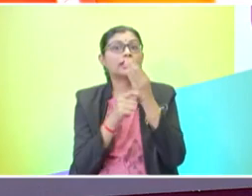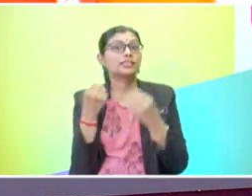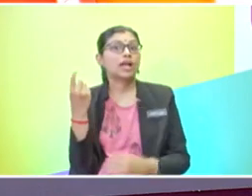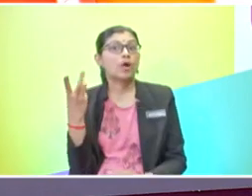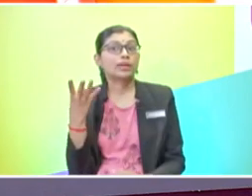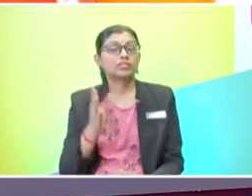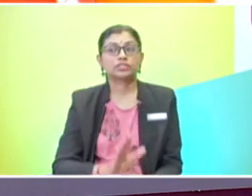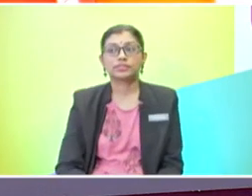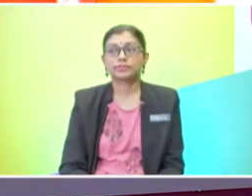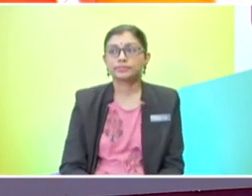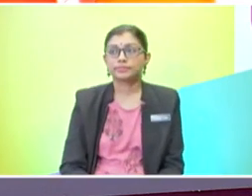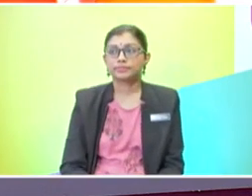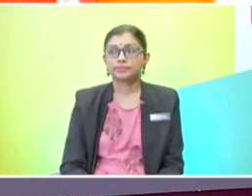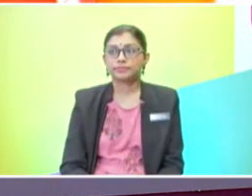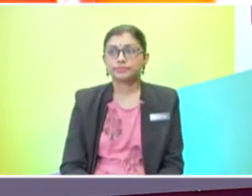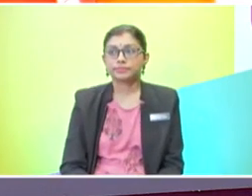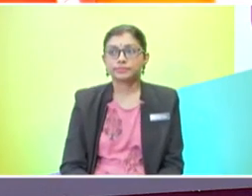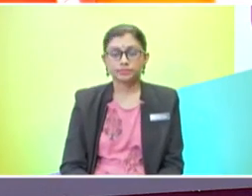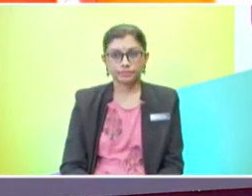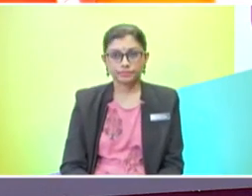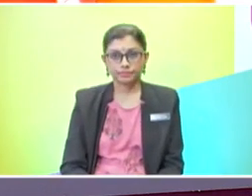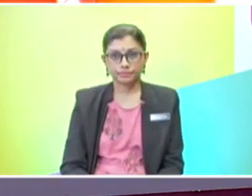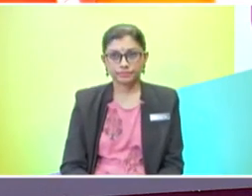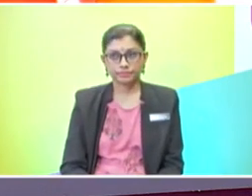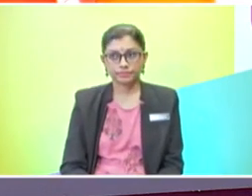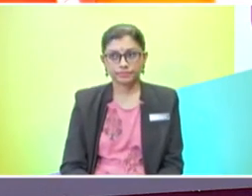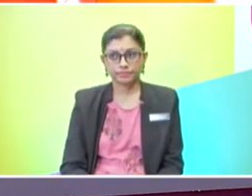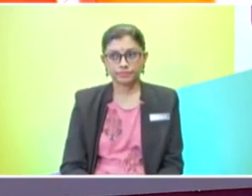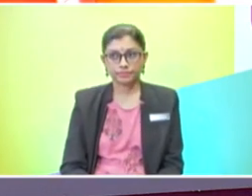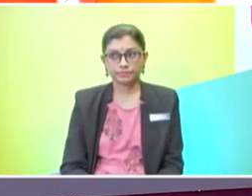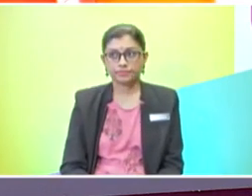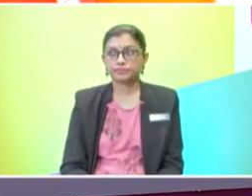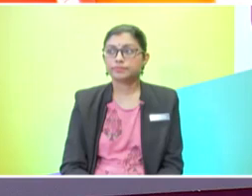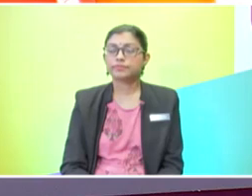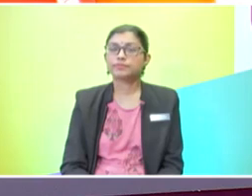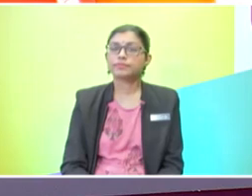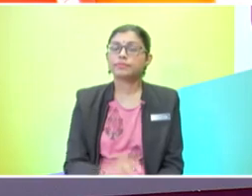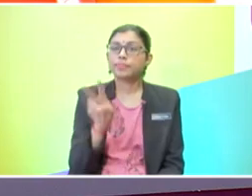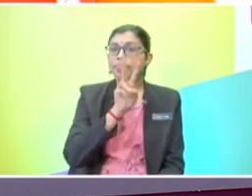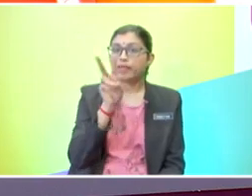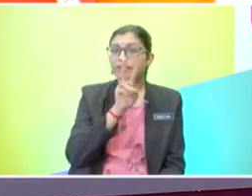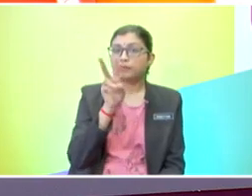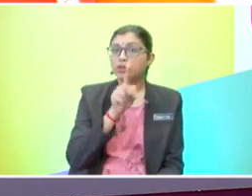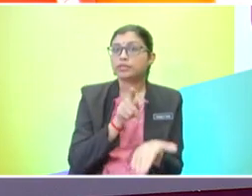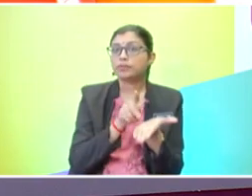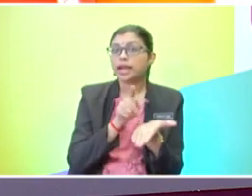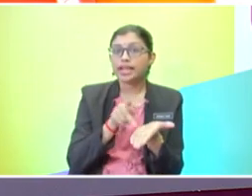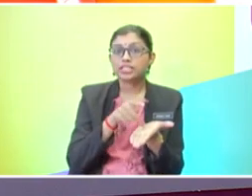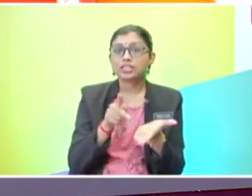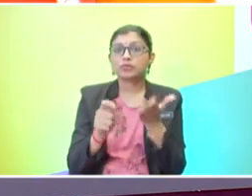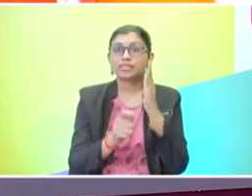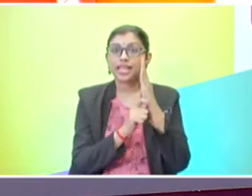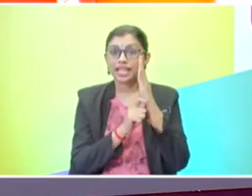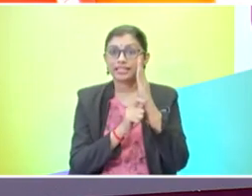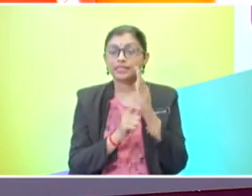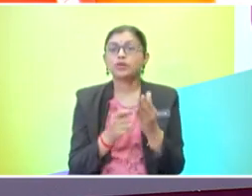510, oops, RM, my mistake teacher, 510, plus with RM 900 ringgit. The price of a tablet. Yes, that's